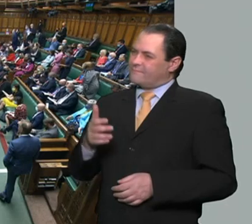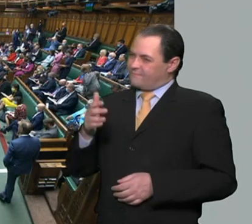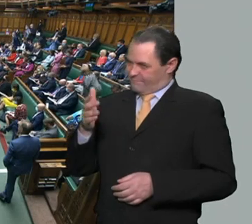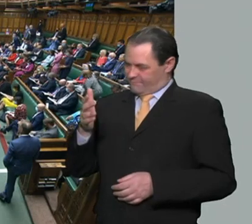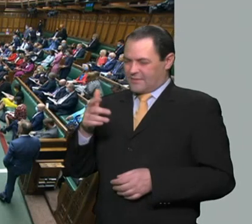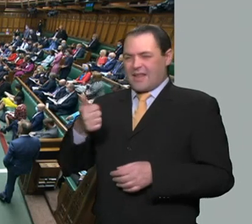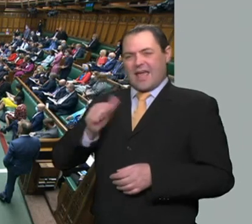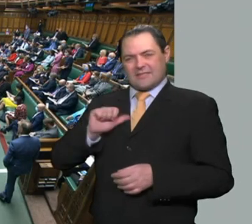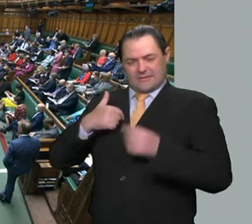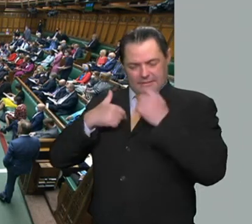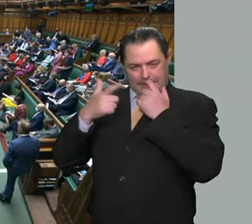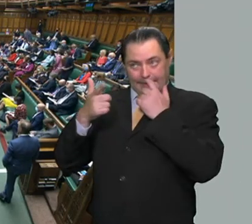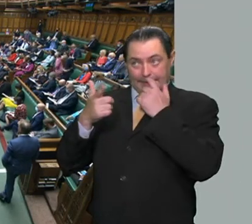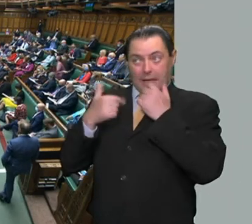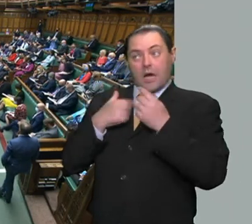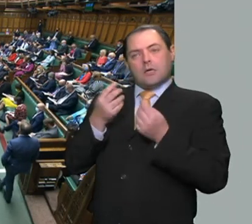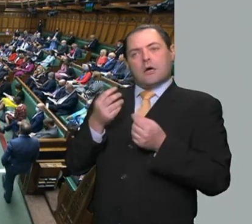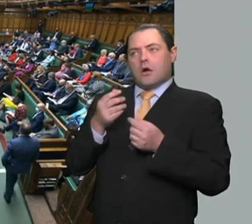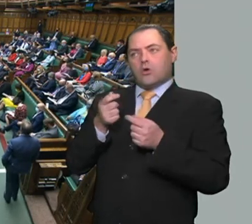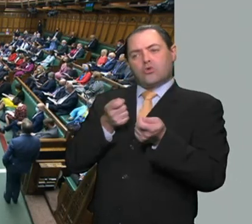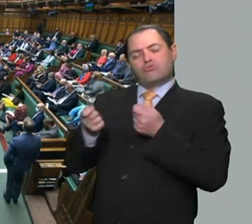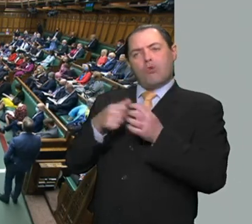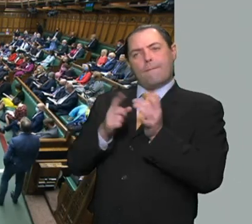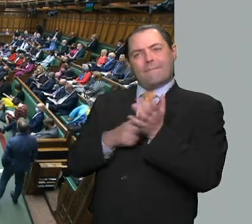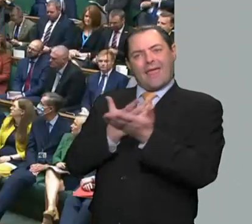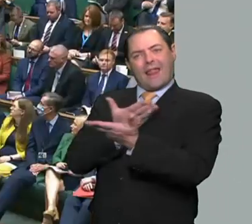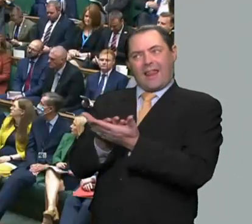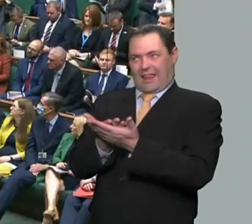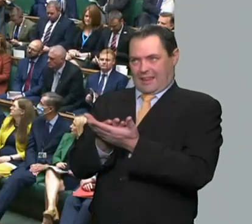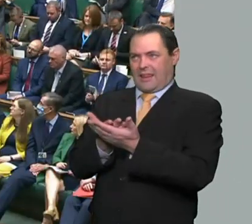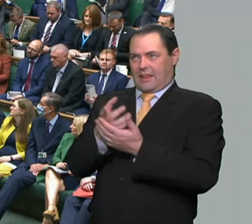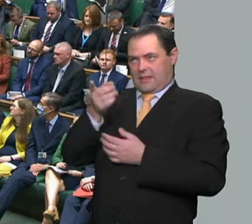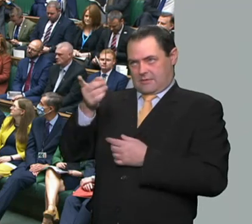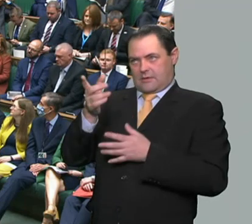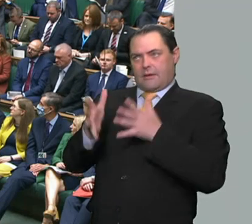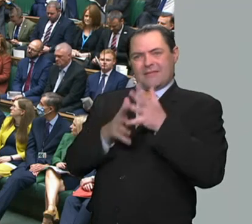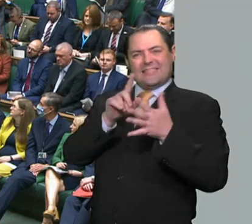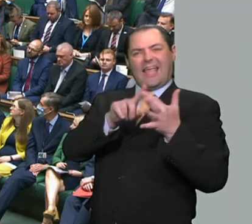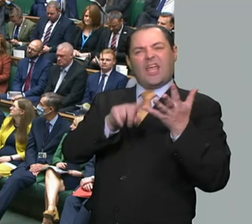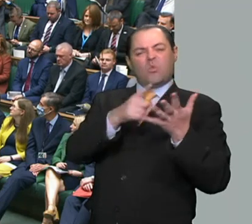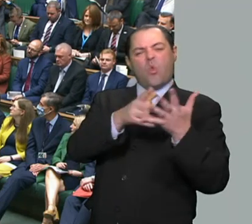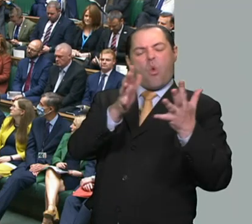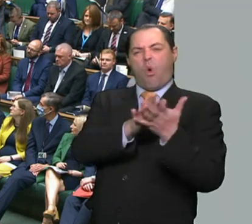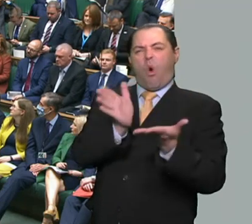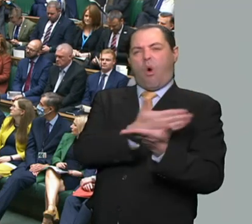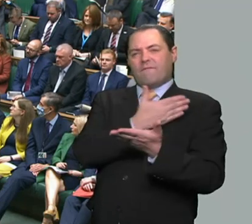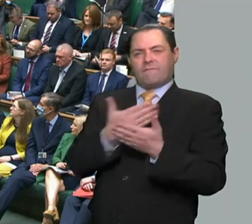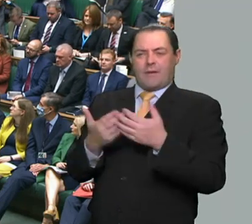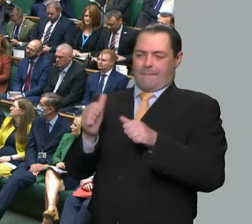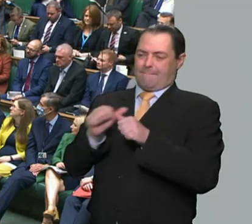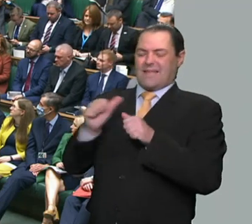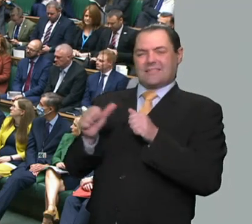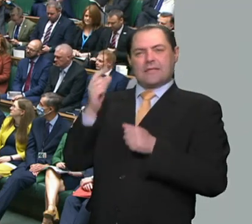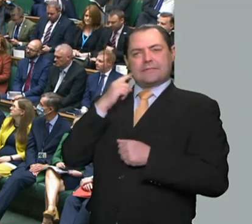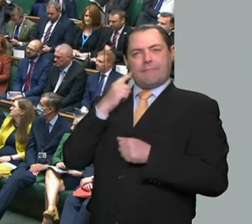today the Subsidy Control Bill will give us all a welcome chance to replace clunky and bureaucratic EU-derived laws with faster,